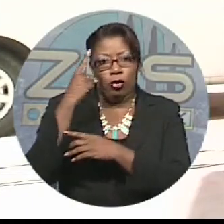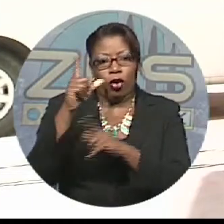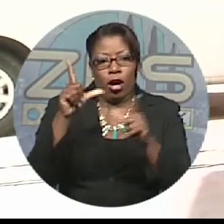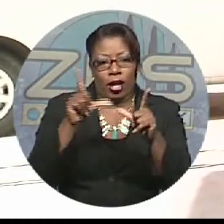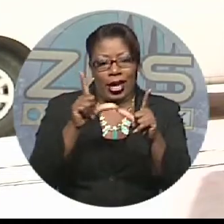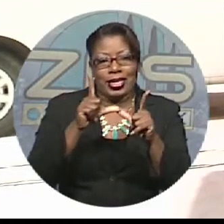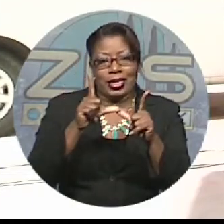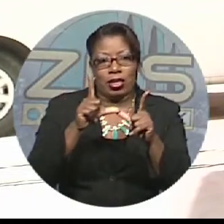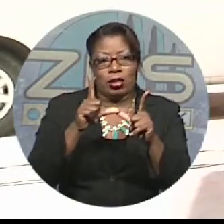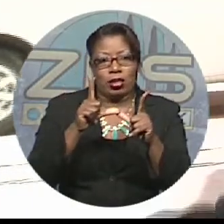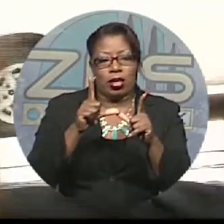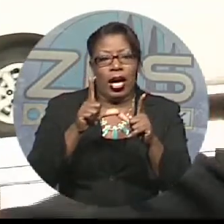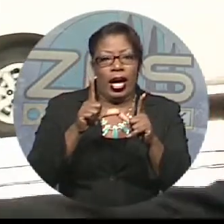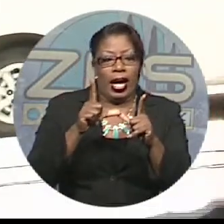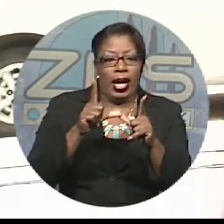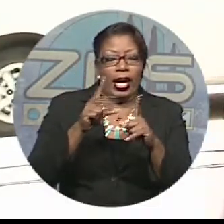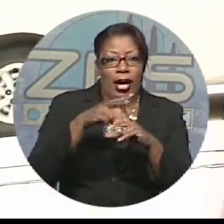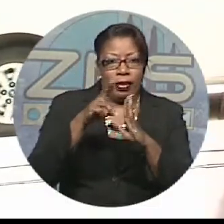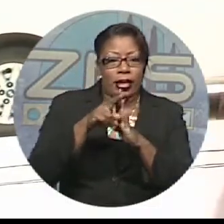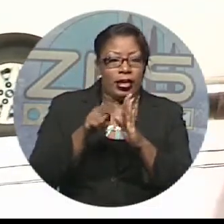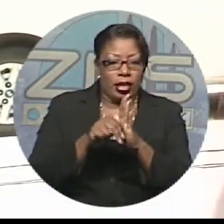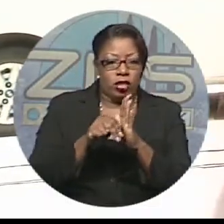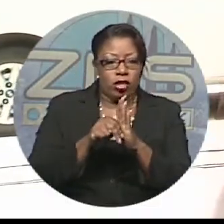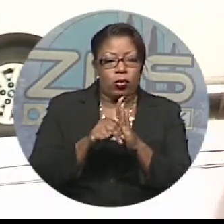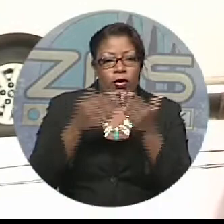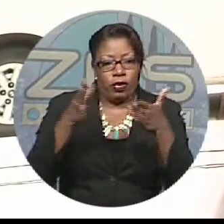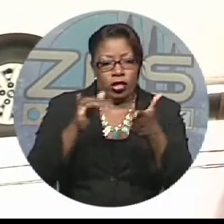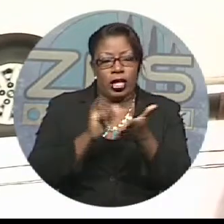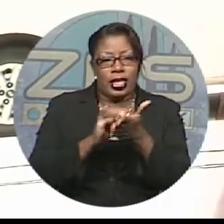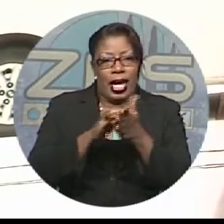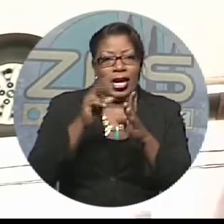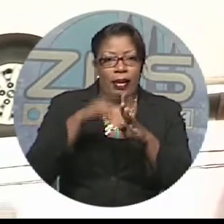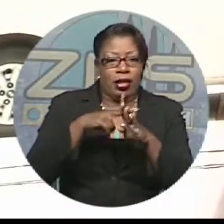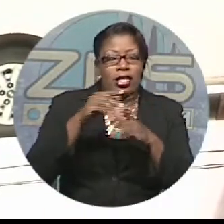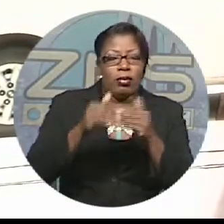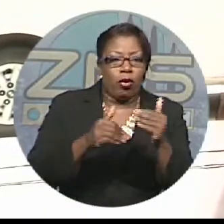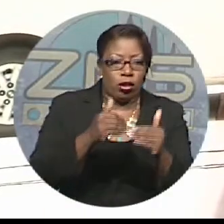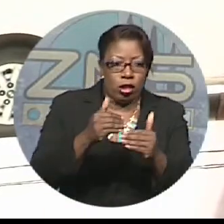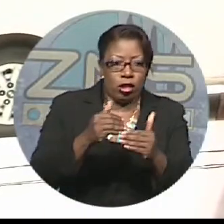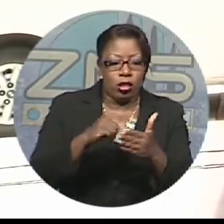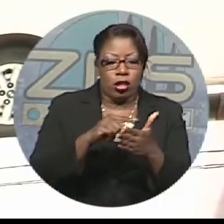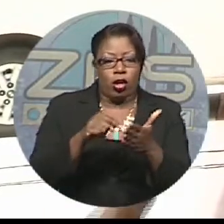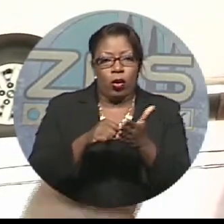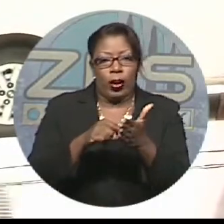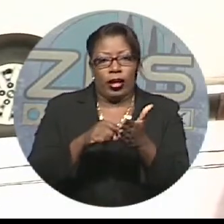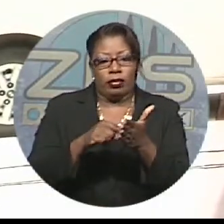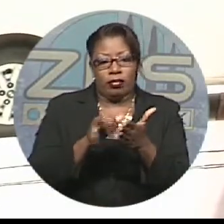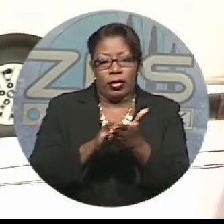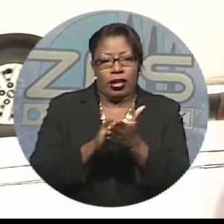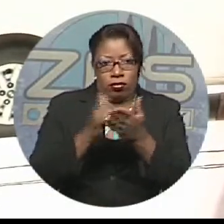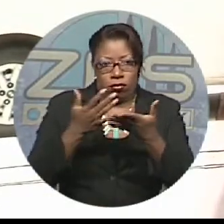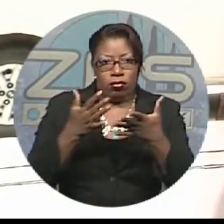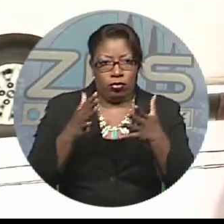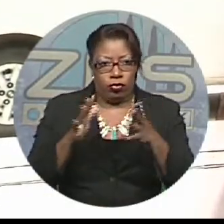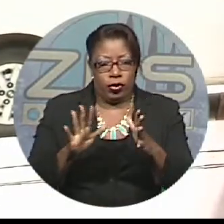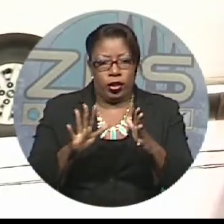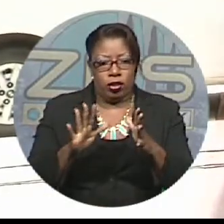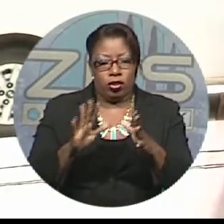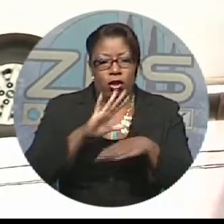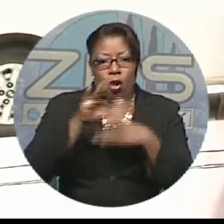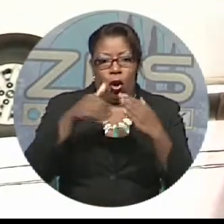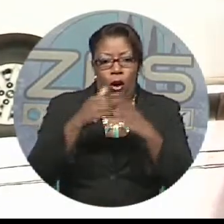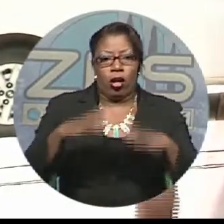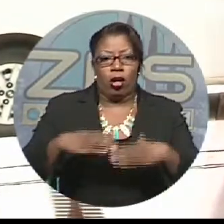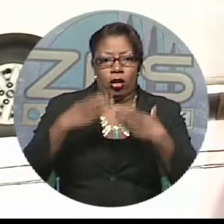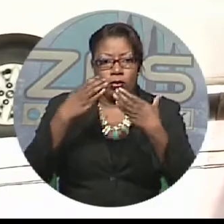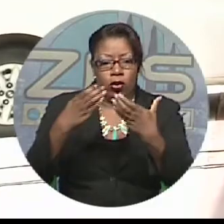license applications, and so we're just completing the application process. Once all of the gazetting is complete, all of the contributions have